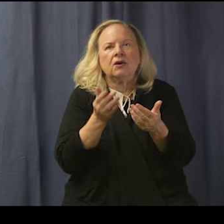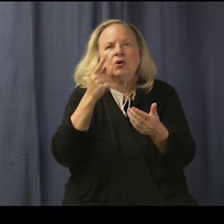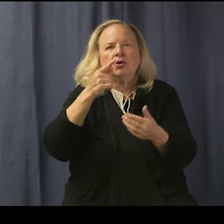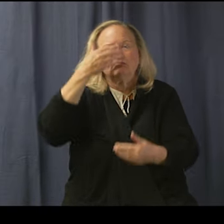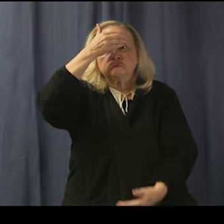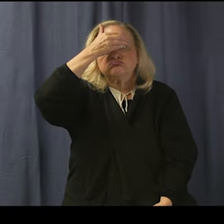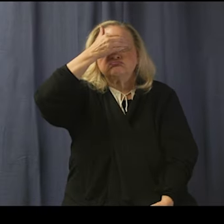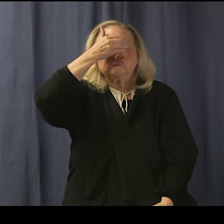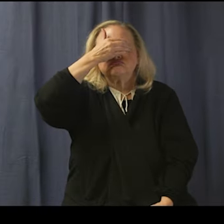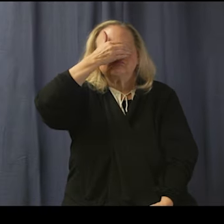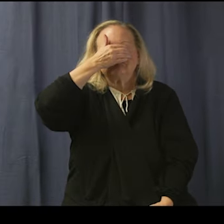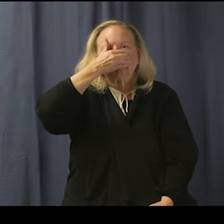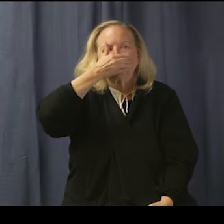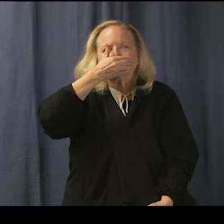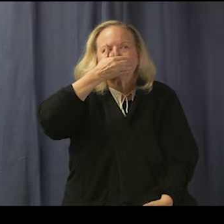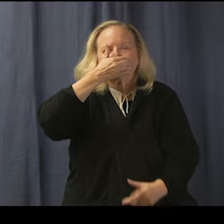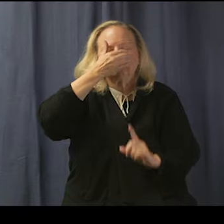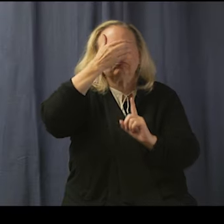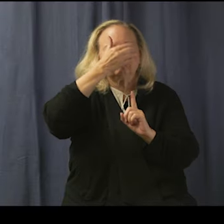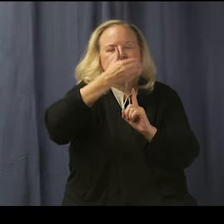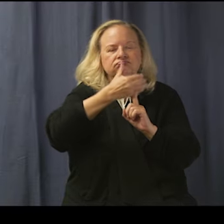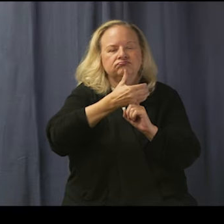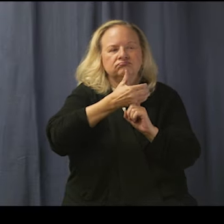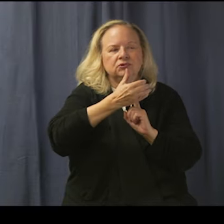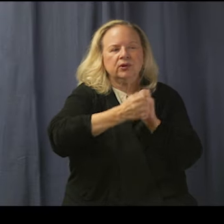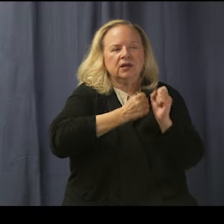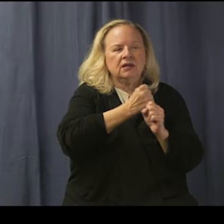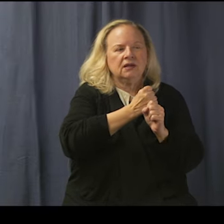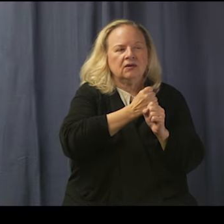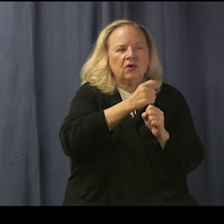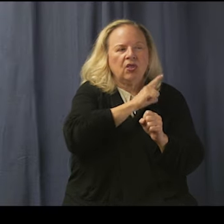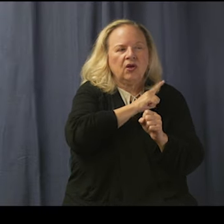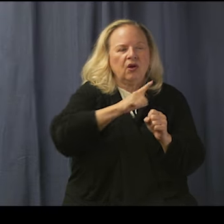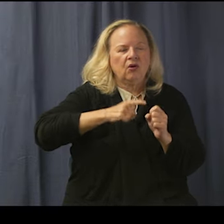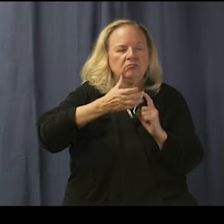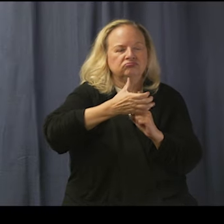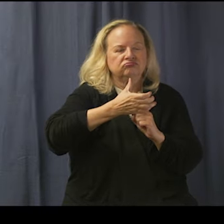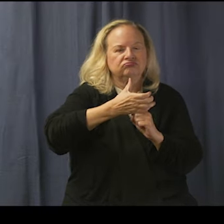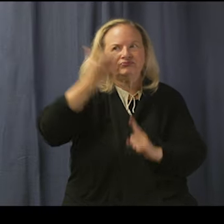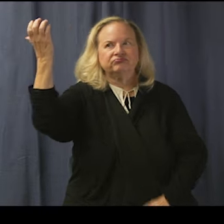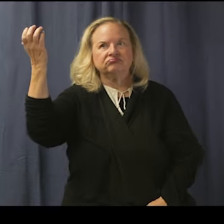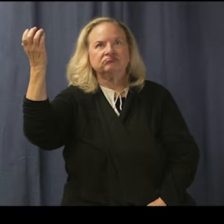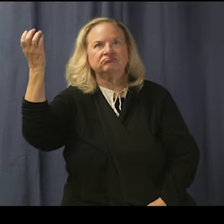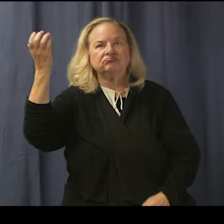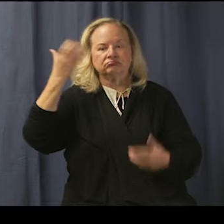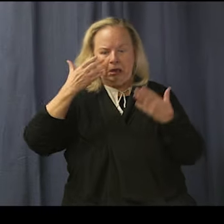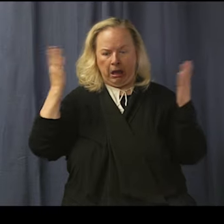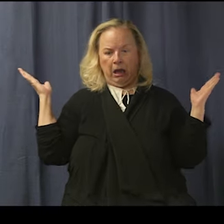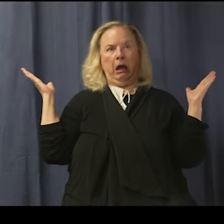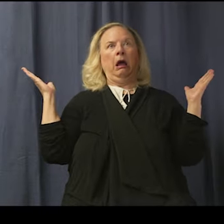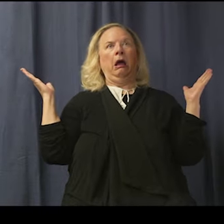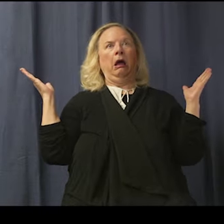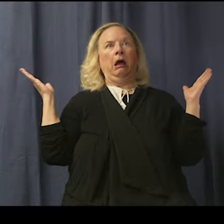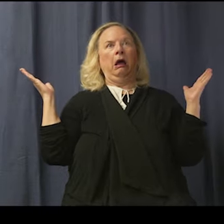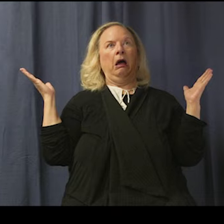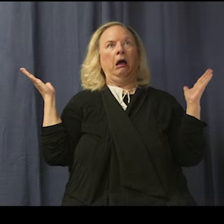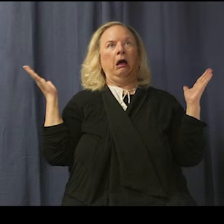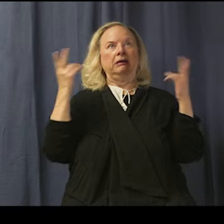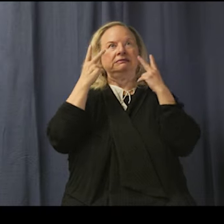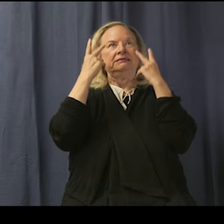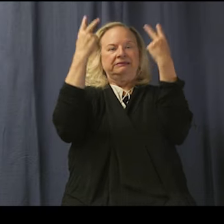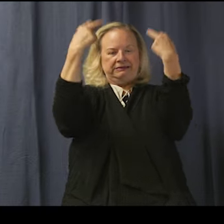put on during the year, the Lord takes our masks off and we get to see who we really are,